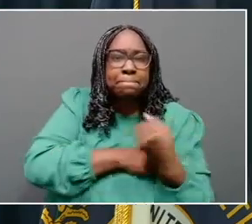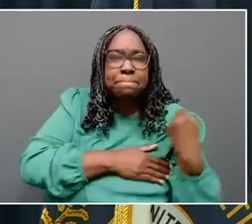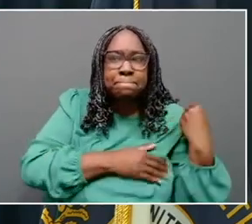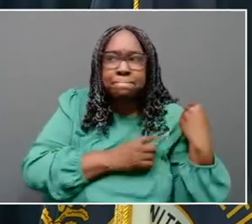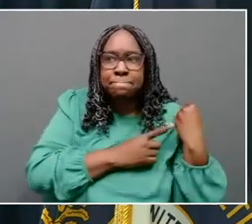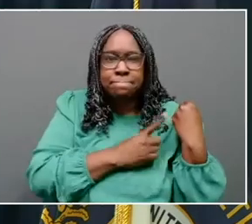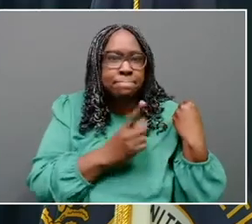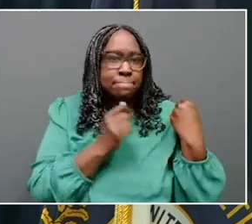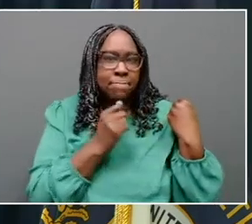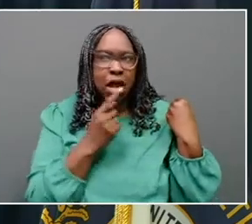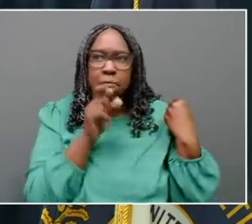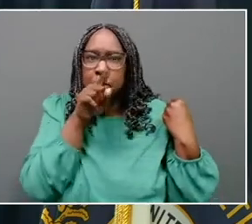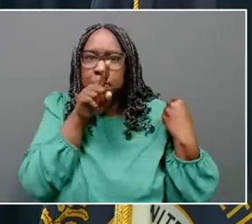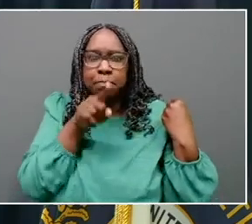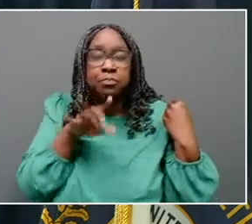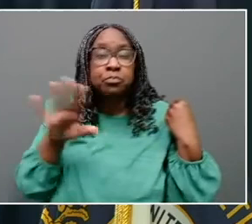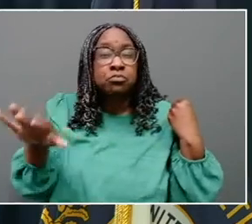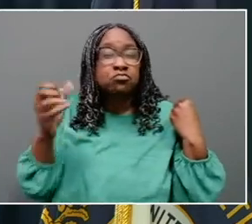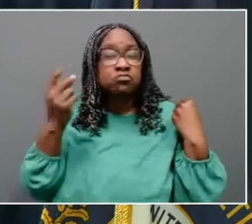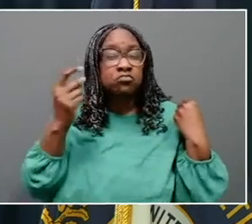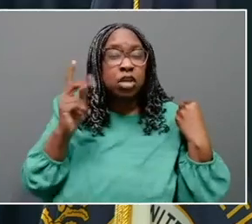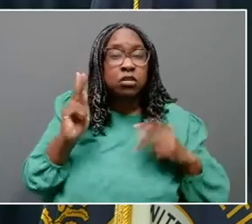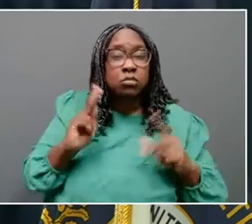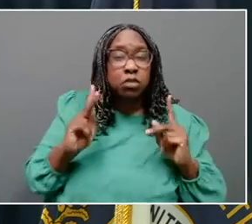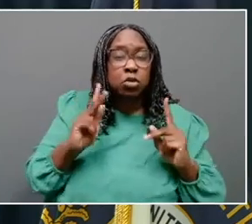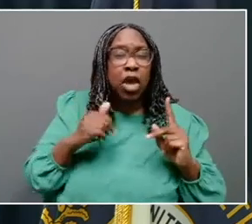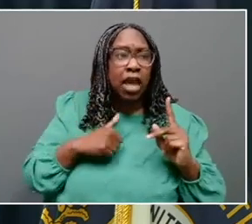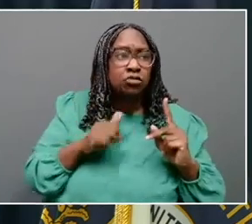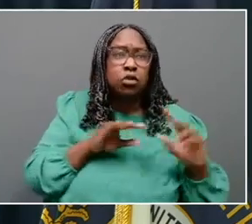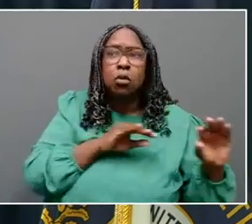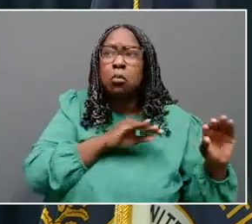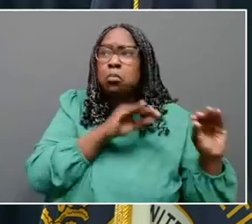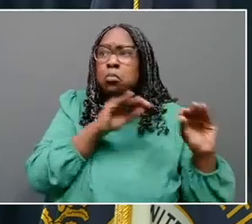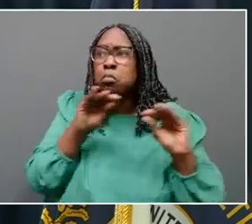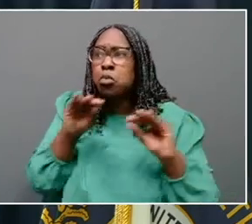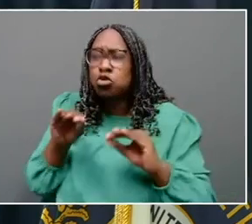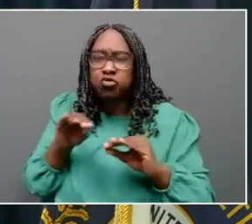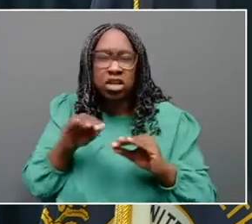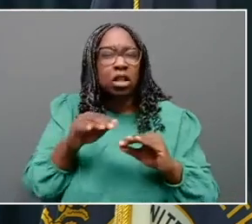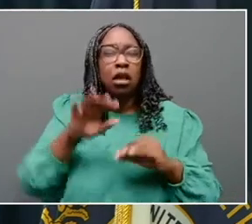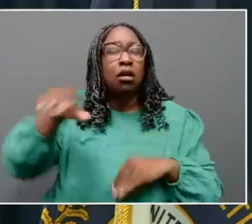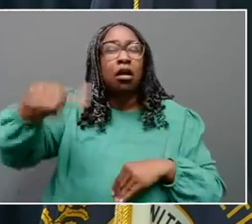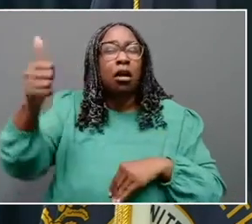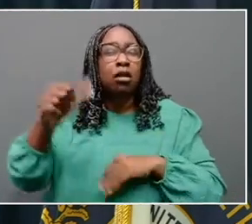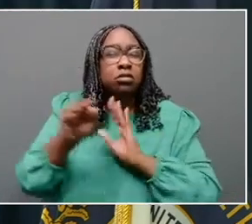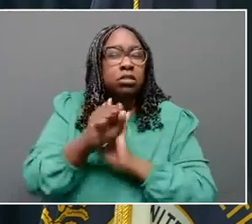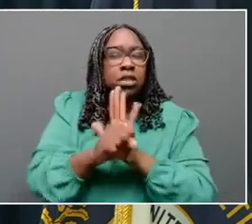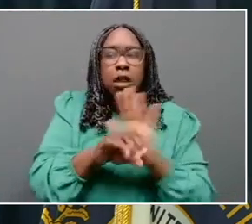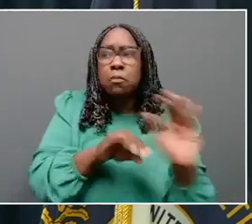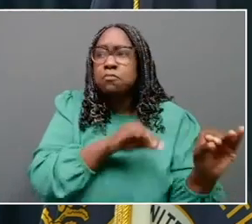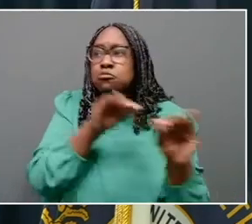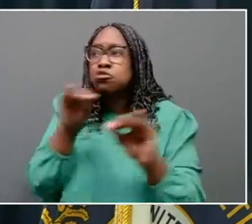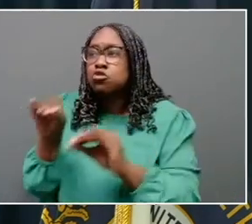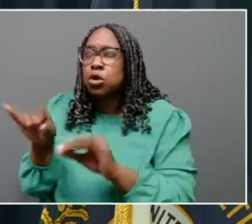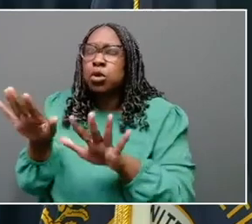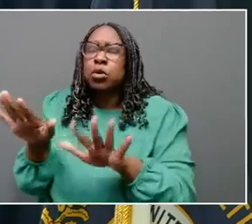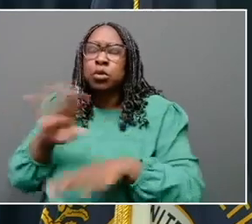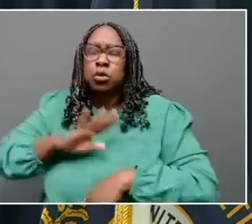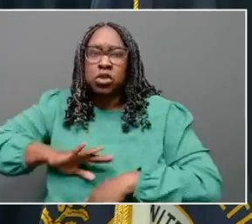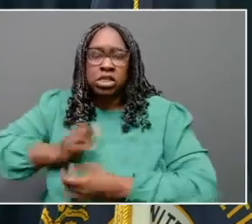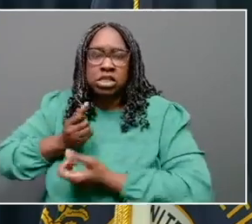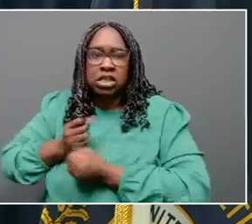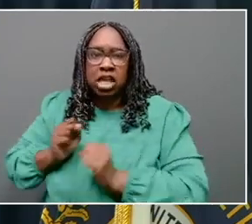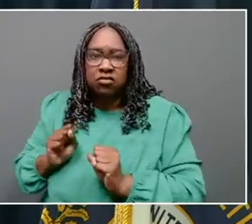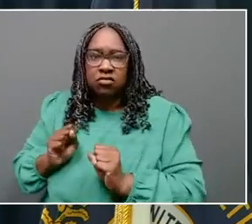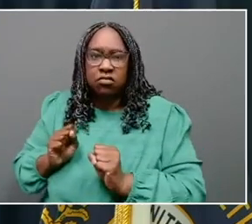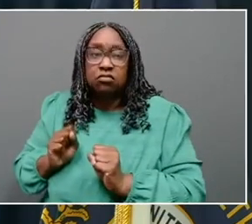have to cross state lines to keep safe, we extend reciprocity and allow participants of other states' programs to